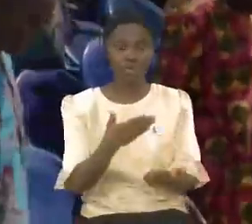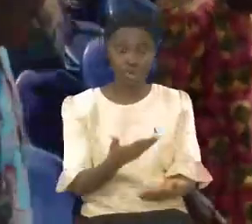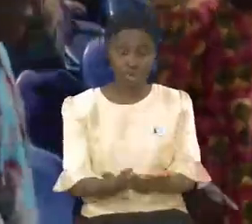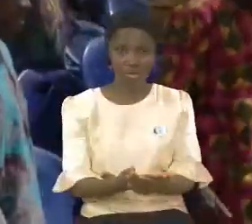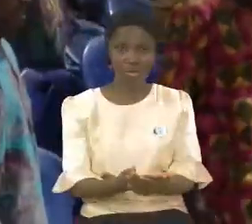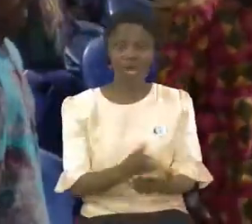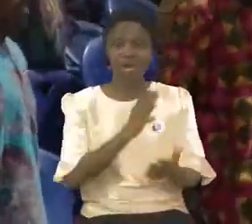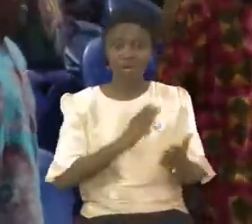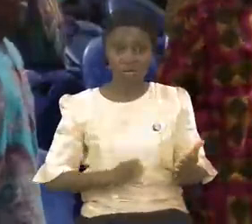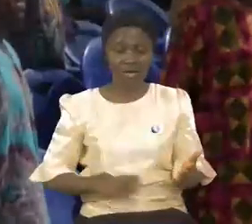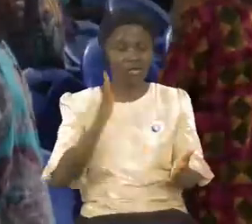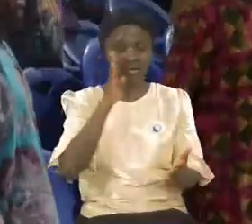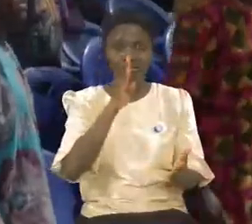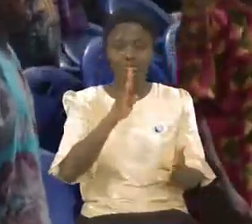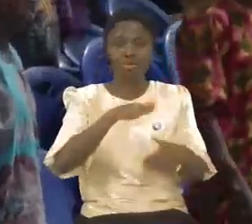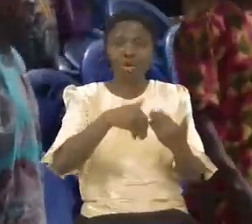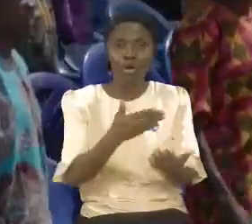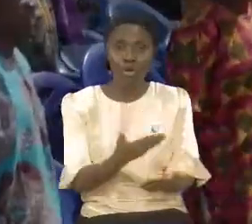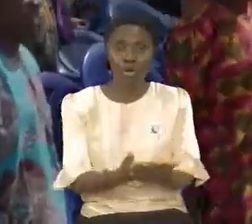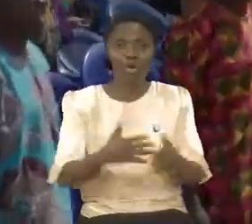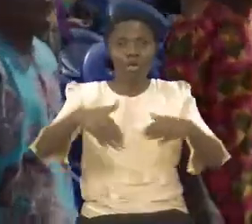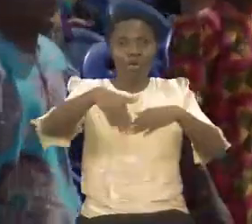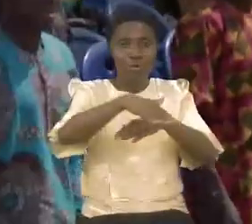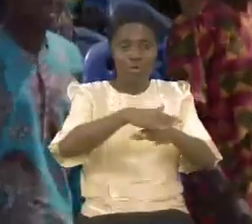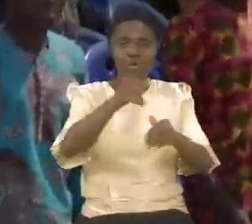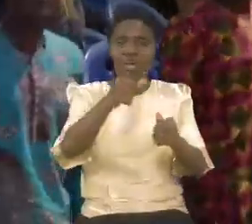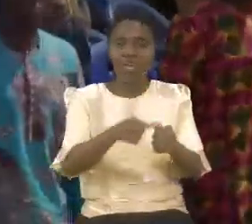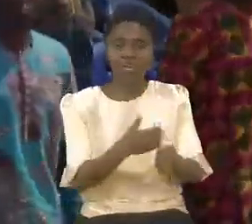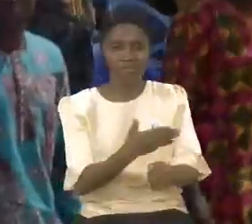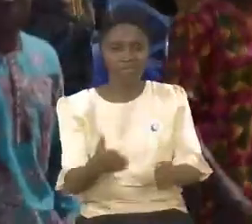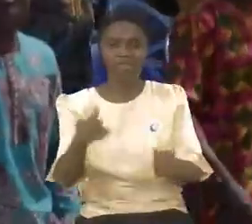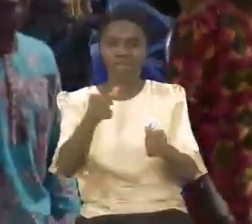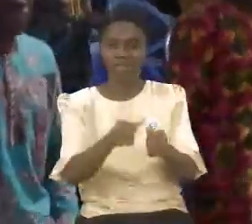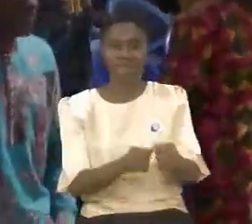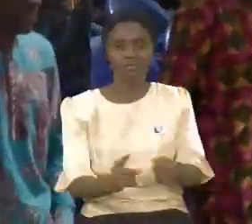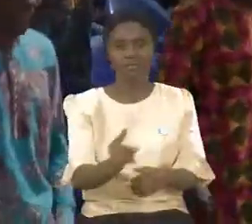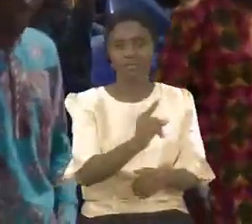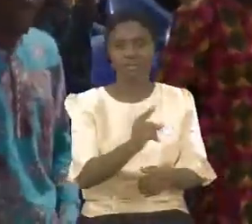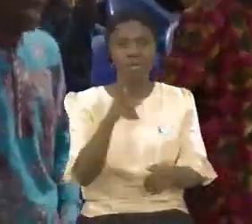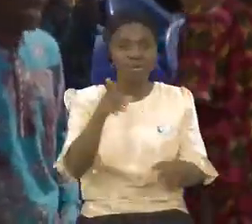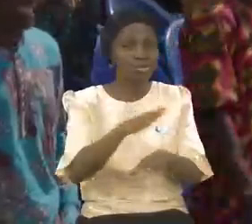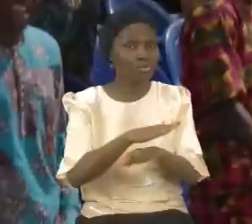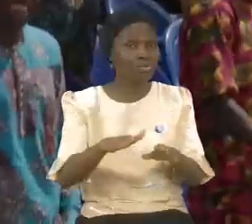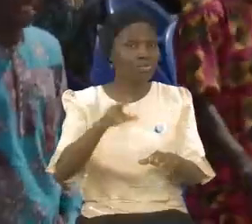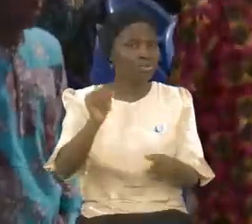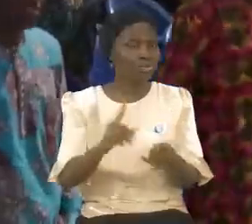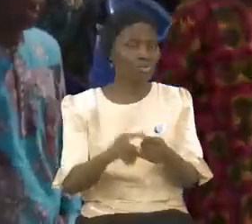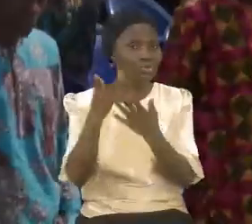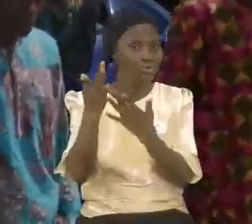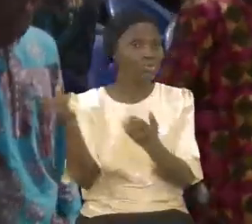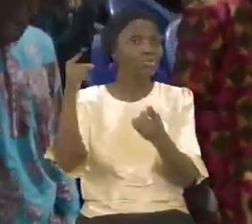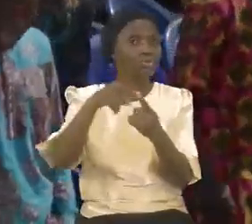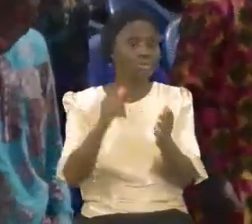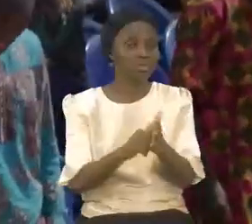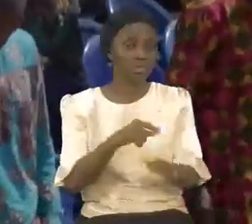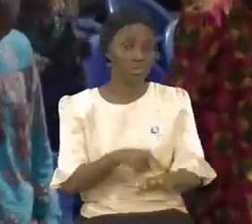all for everyone. And we don't even need to wait until that time. Even as at now, the